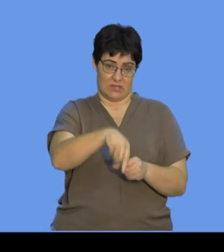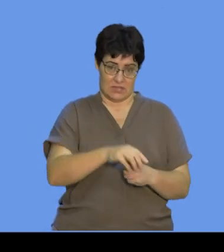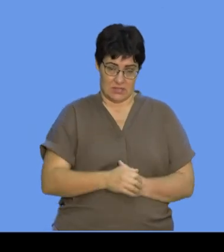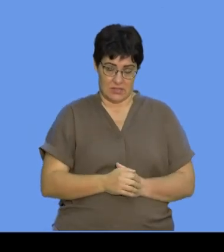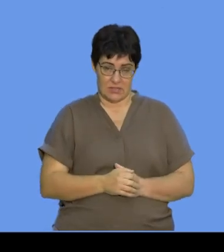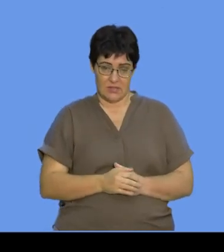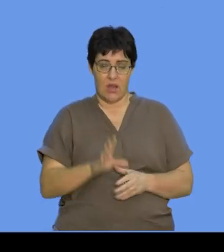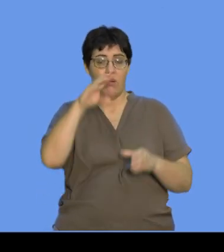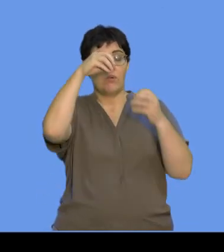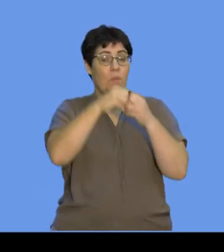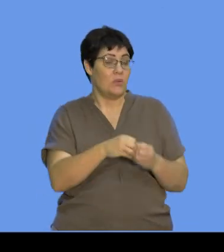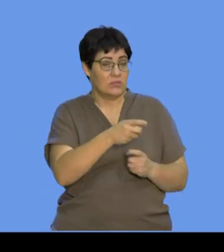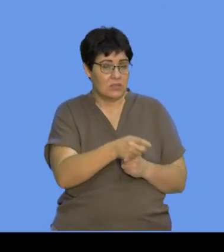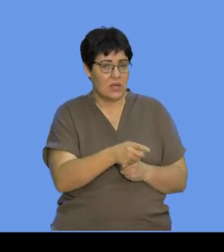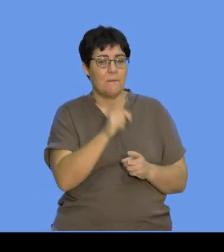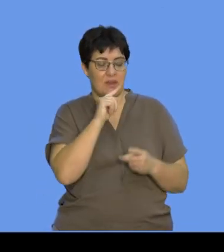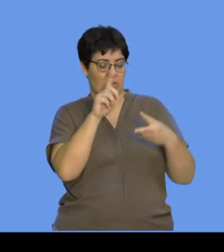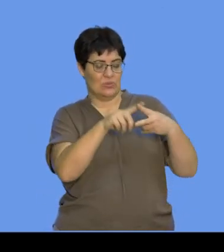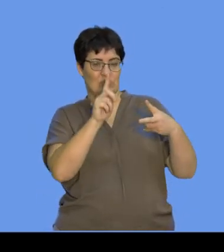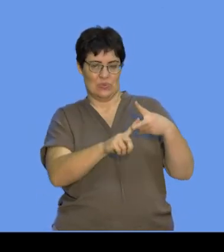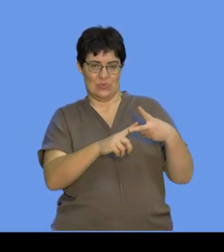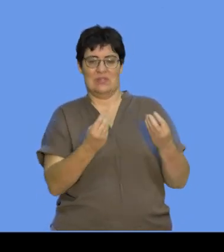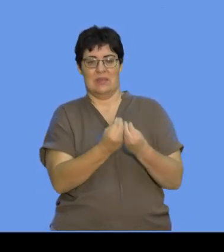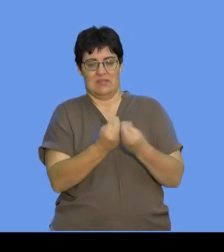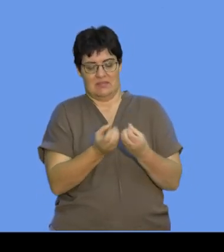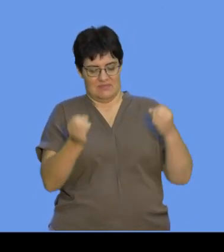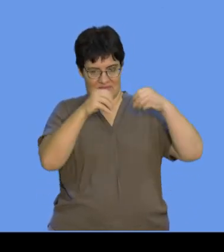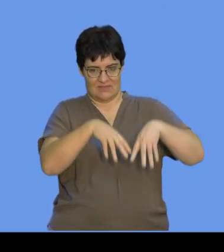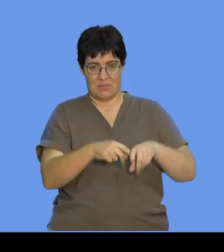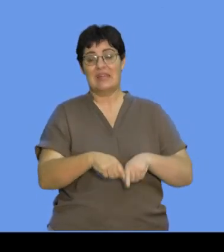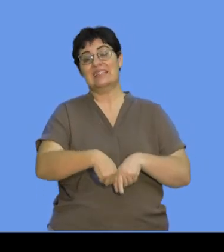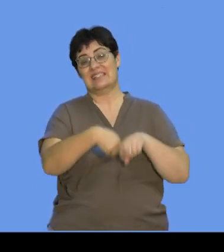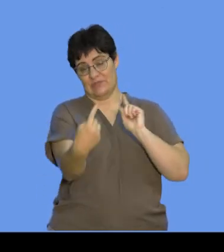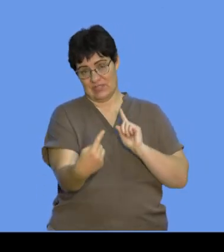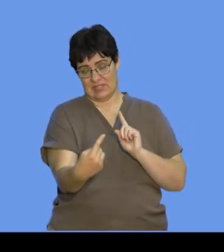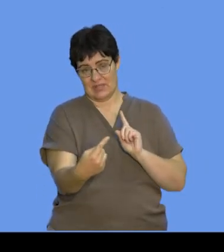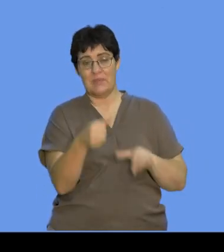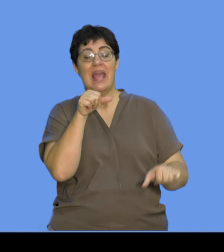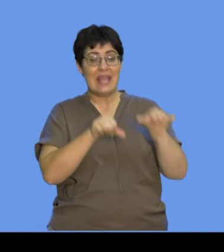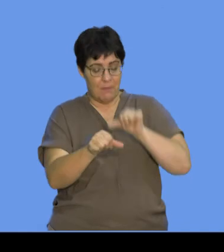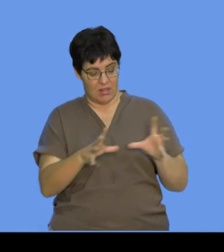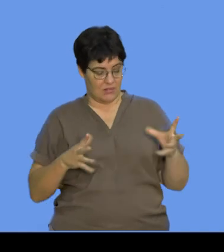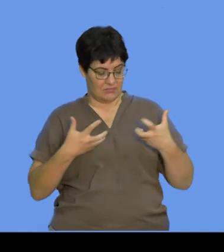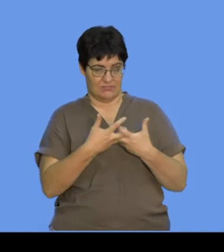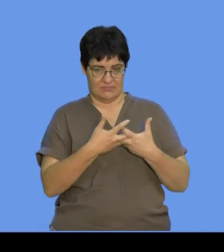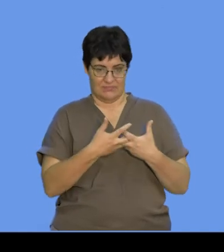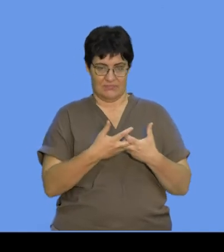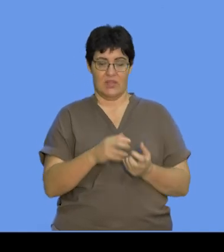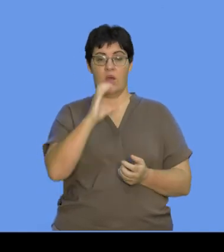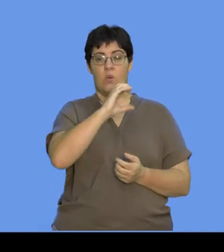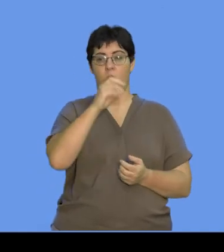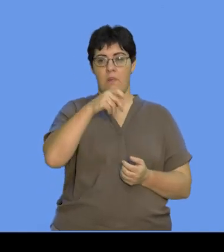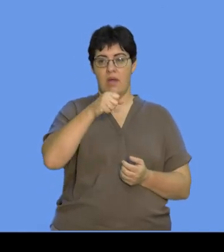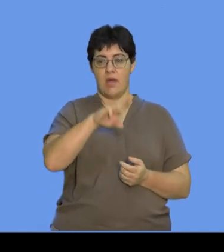It's a combination of 2 substances that are different and they're chemically joined together, copper being a